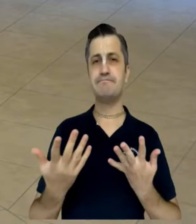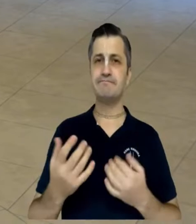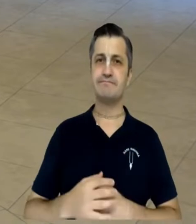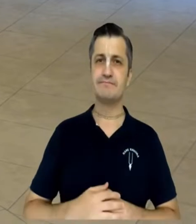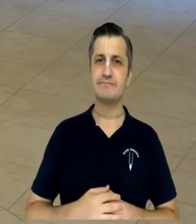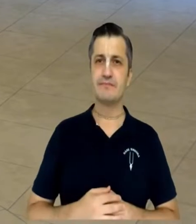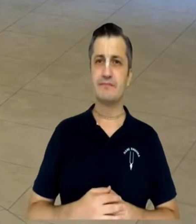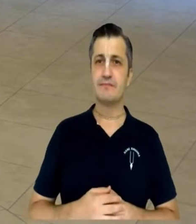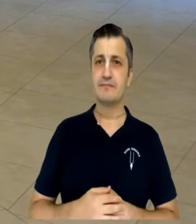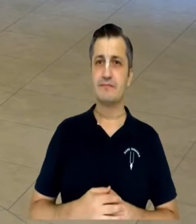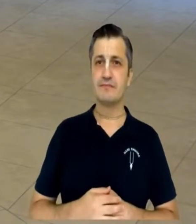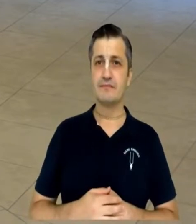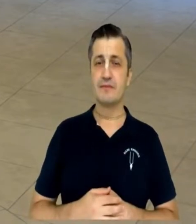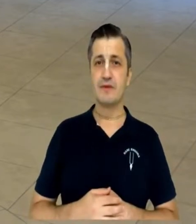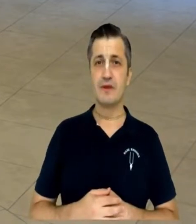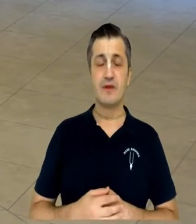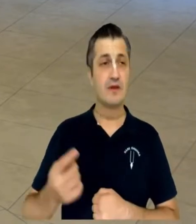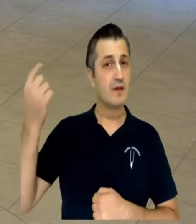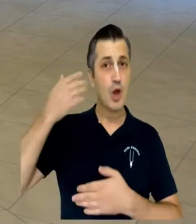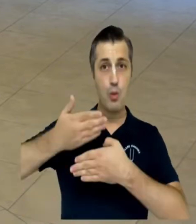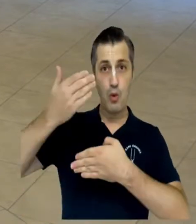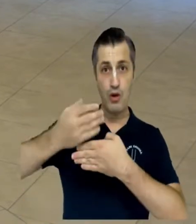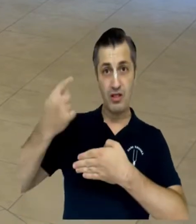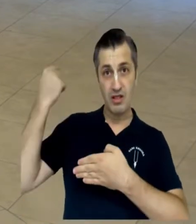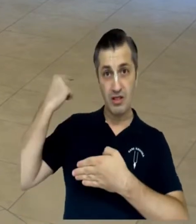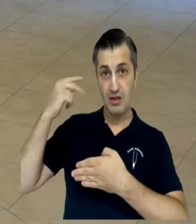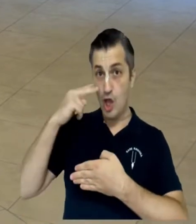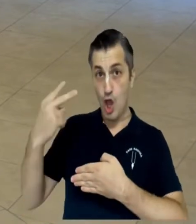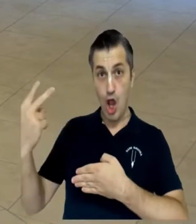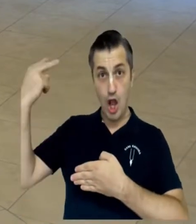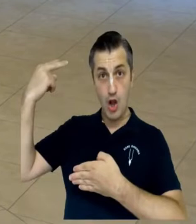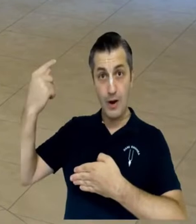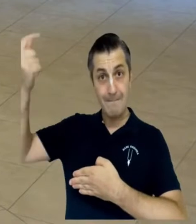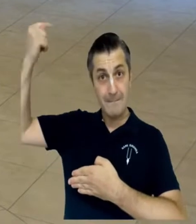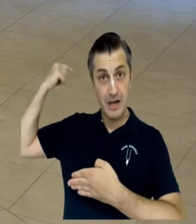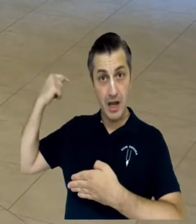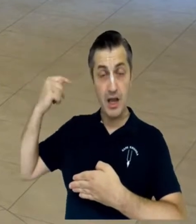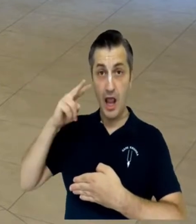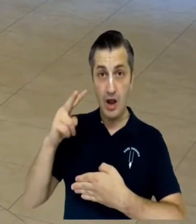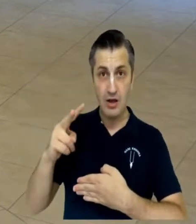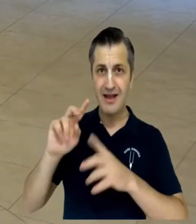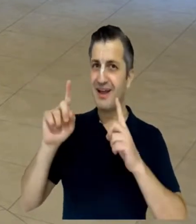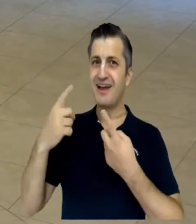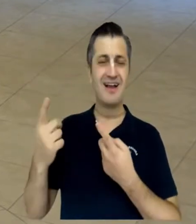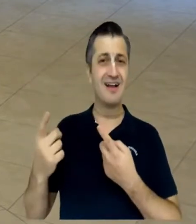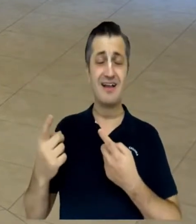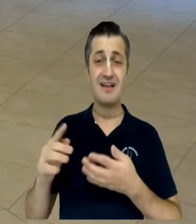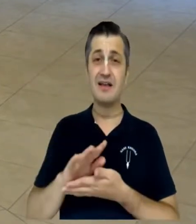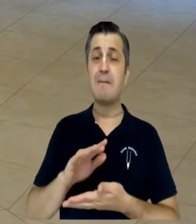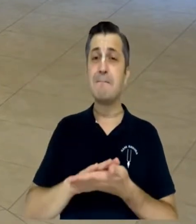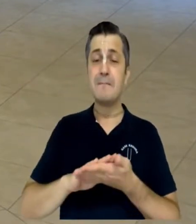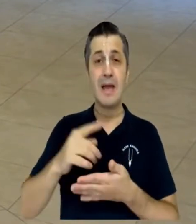can you see what's behind that wall, right? You can't. You can only assume what's behind that wall. So our eyes, for example, are